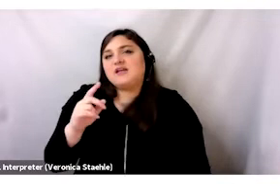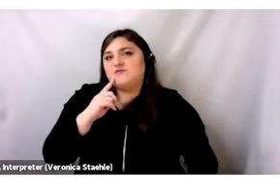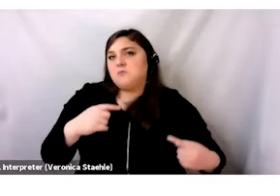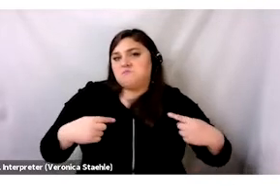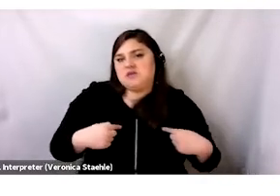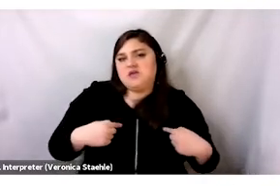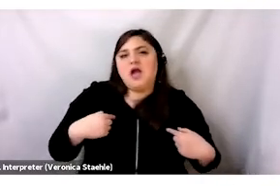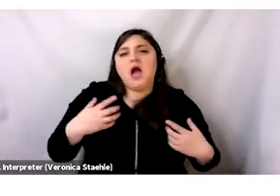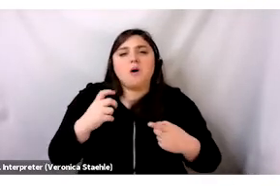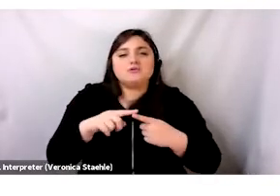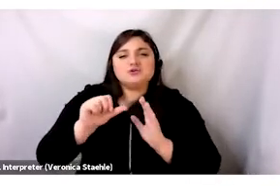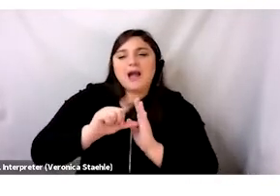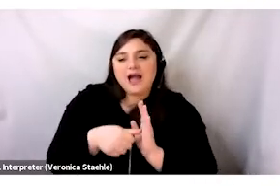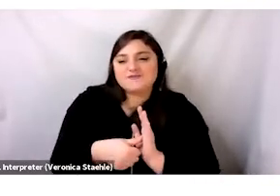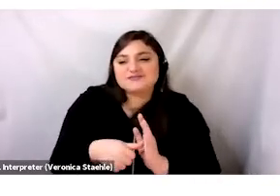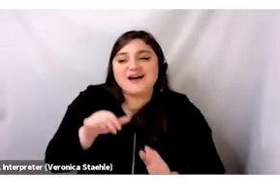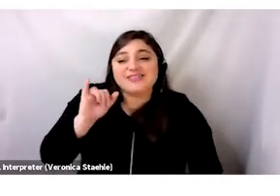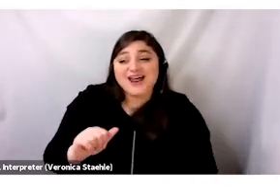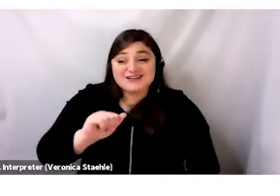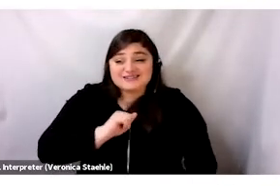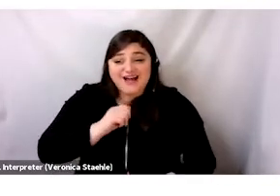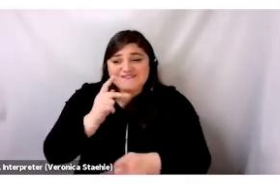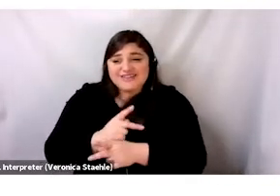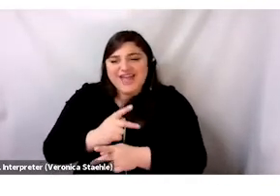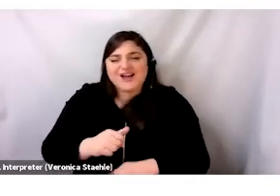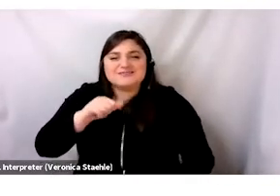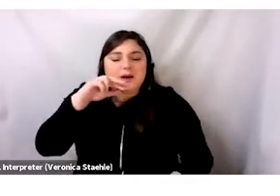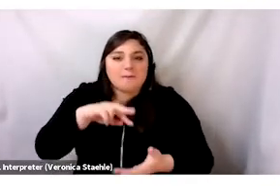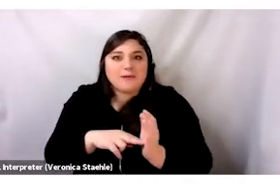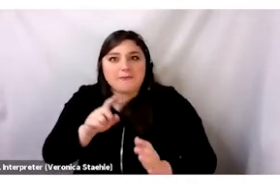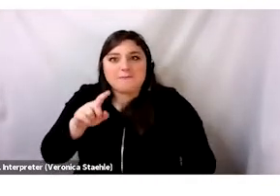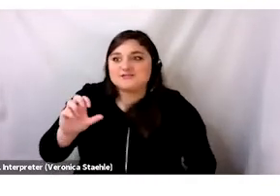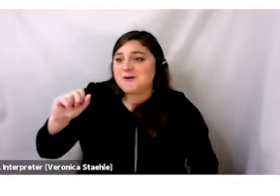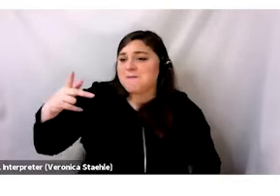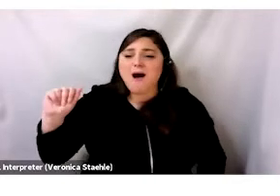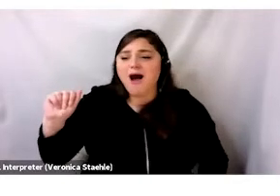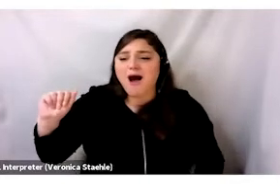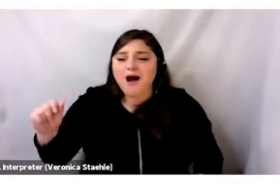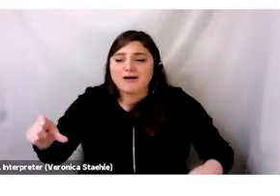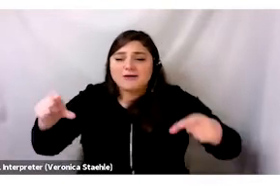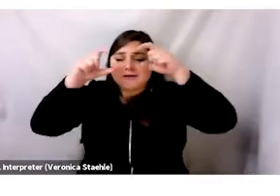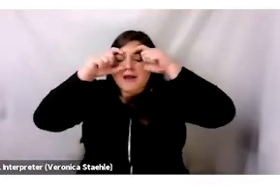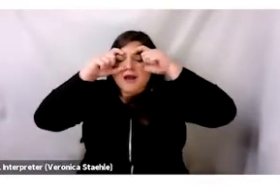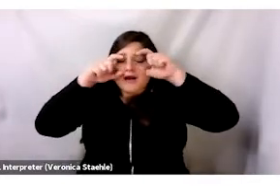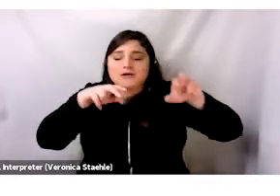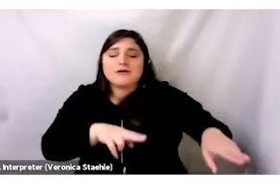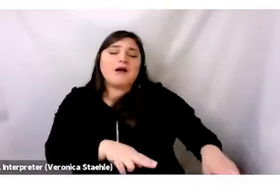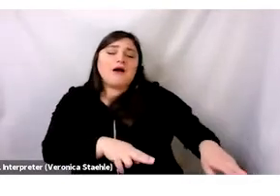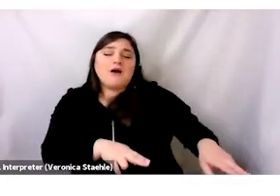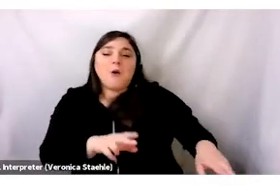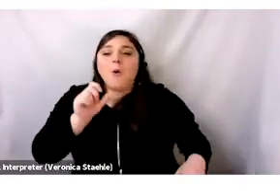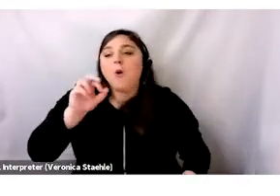not have to look like a spa treatment or an expensive new, I don't